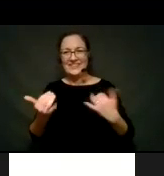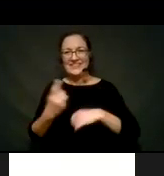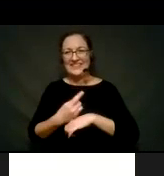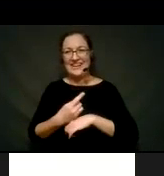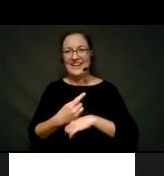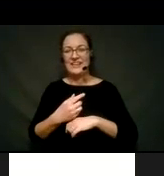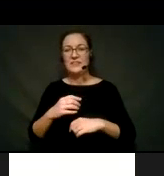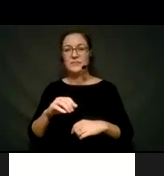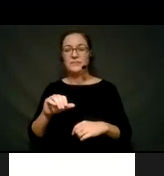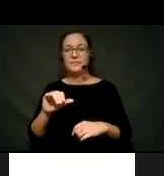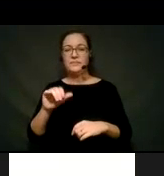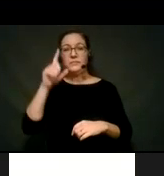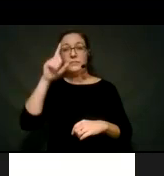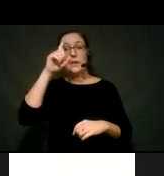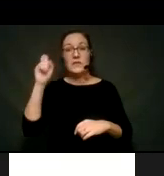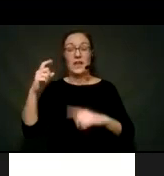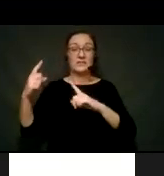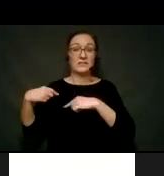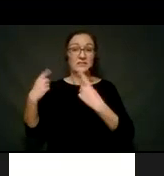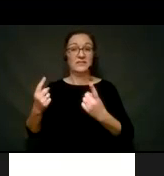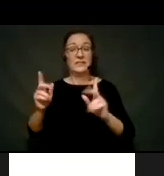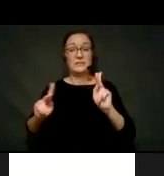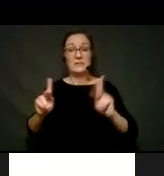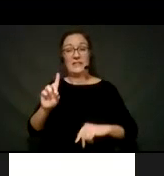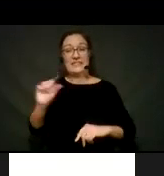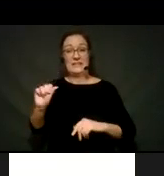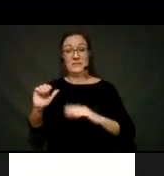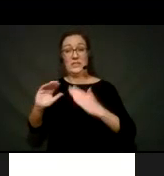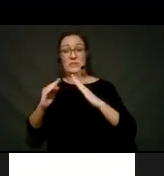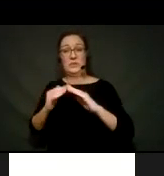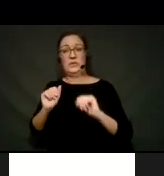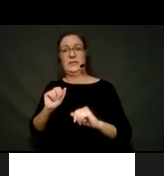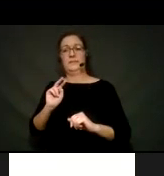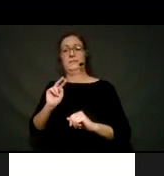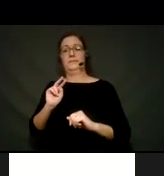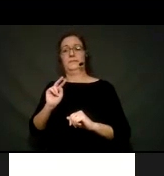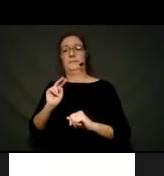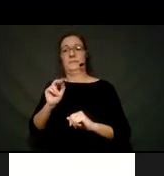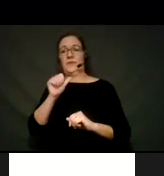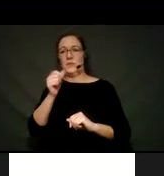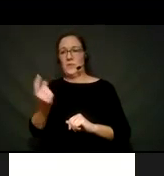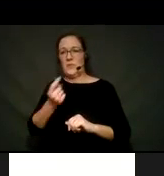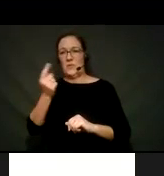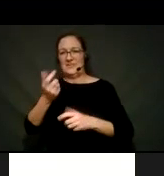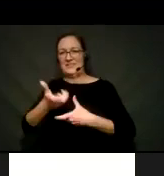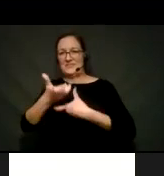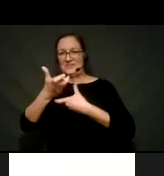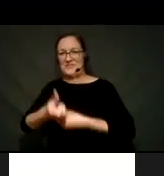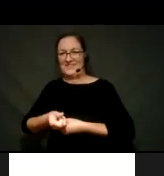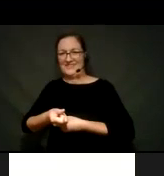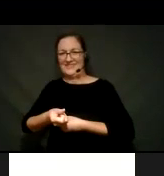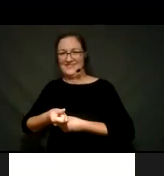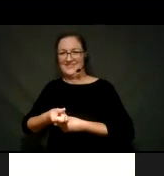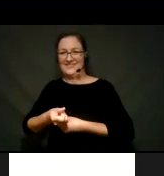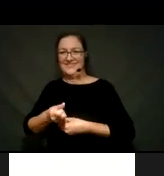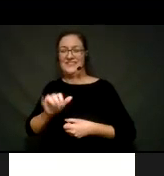with the historic mistrust of the disability community, and knowing that that is a factor, folks wanting to make